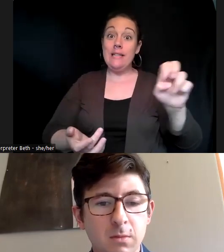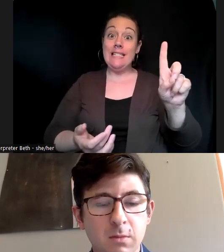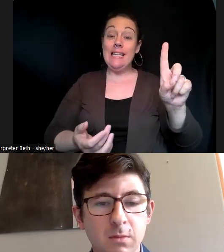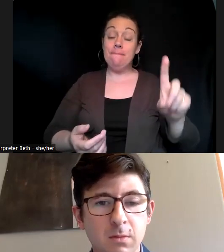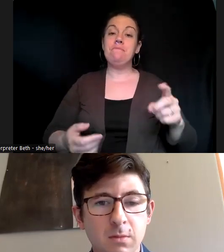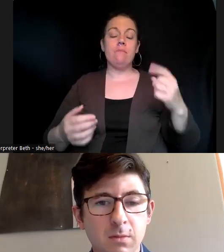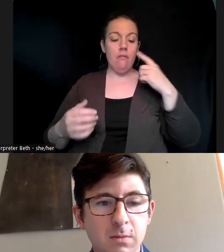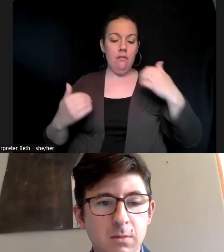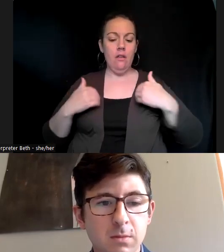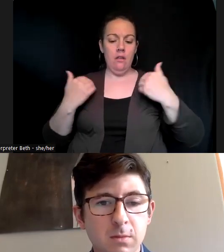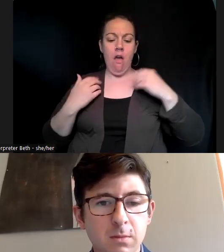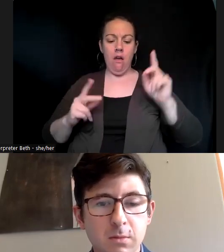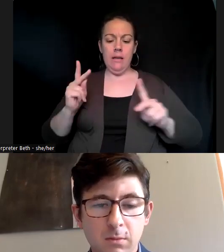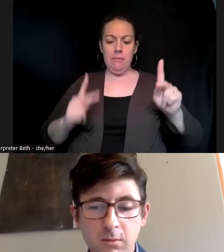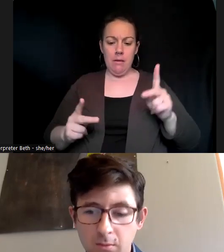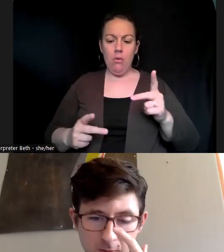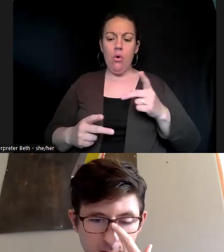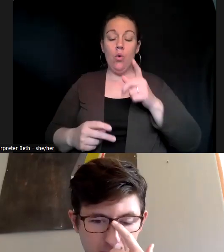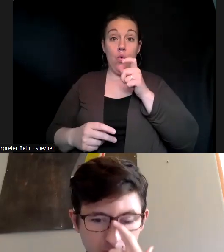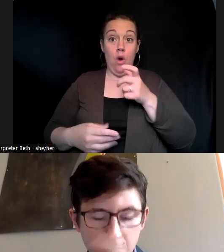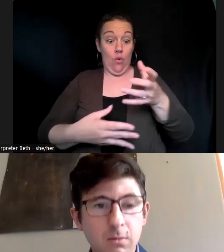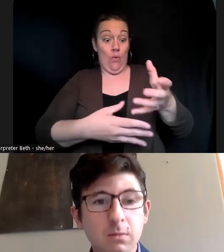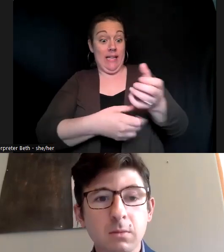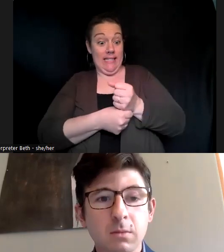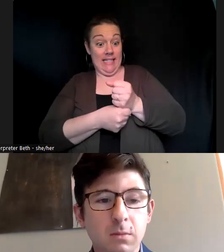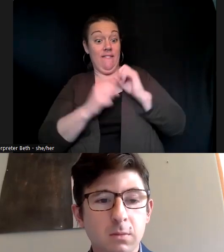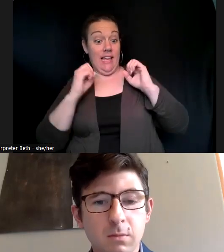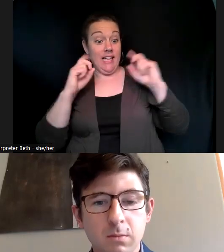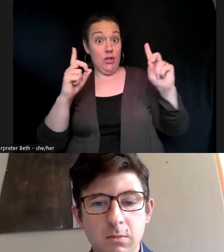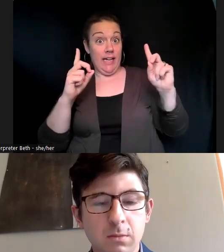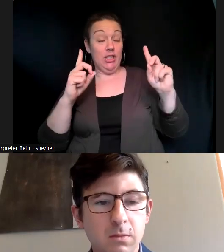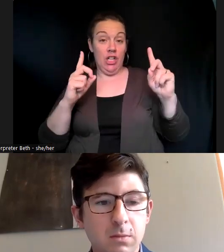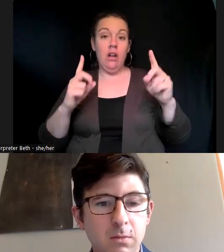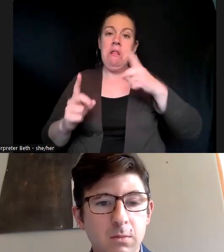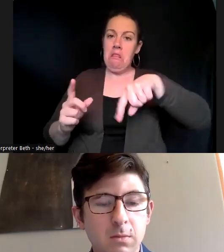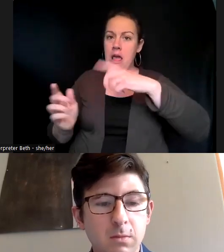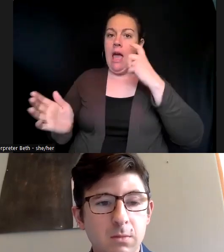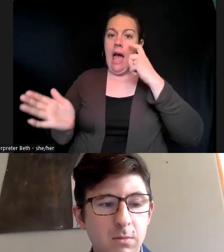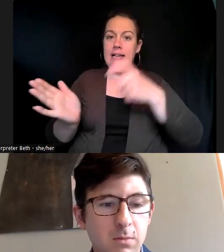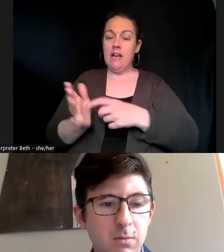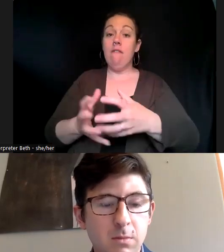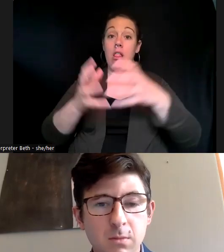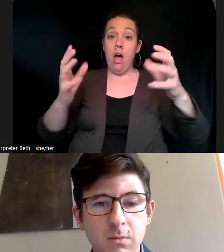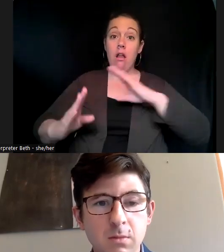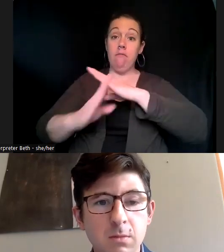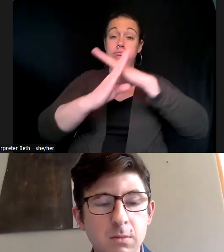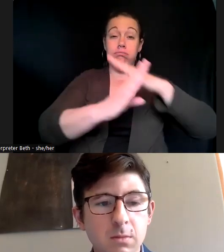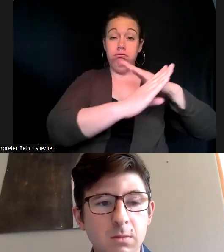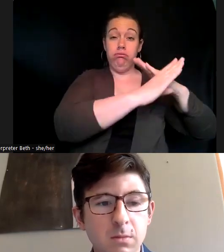people being at the receiving end of education, I think they had identified a lot of barriers within